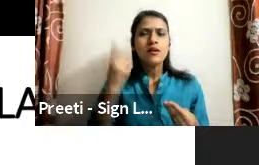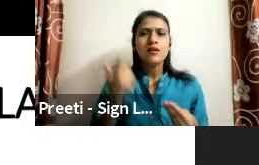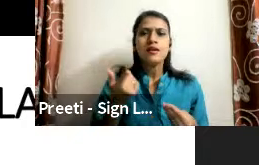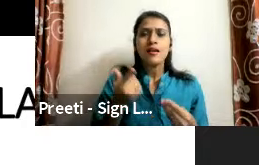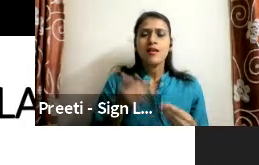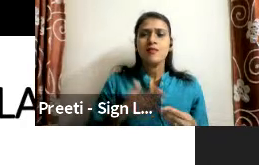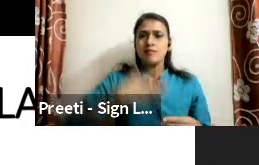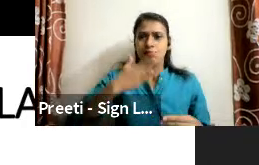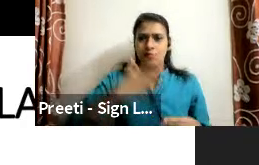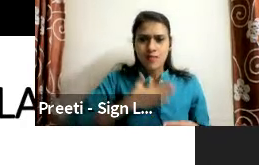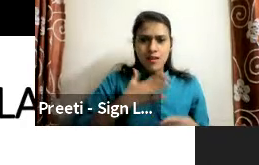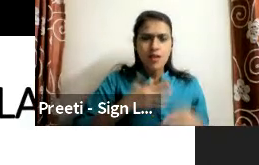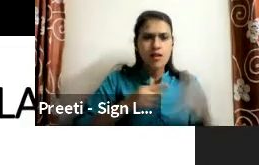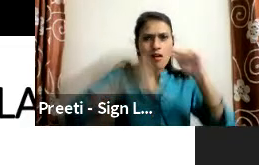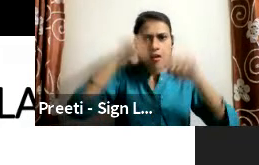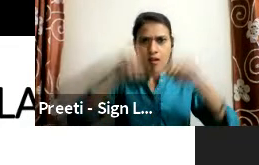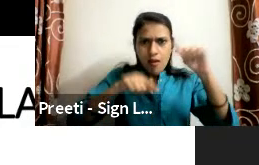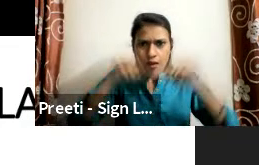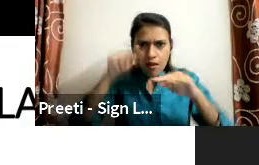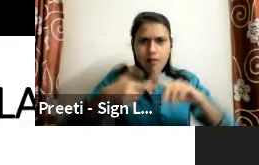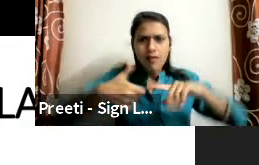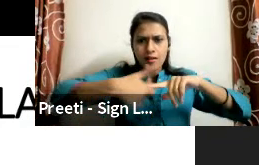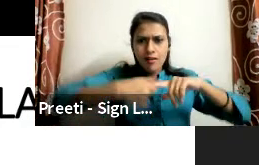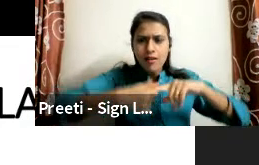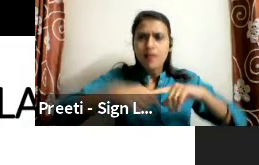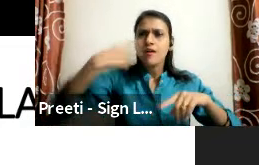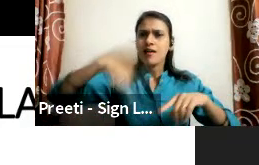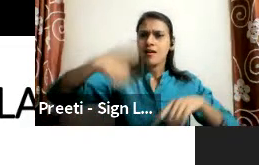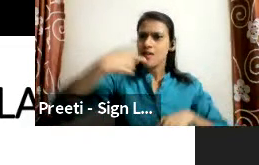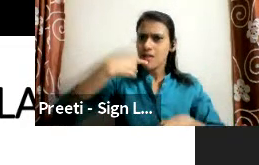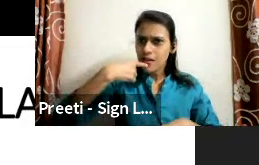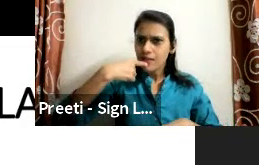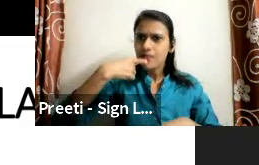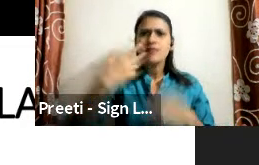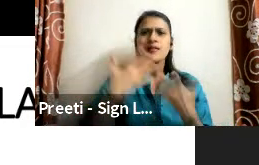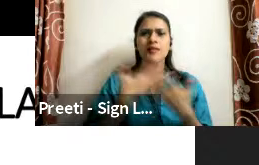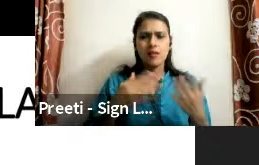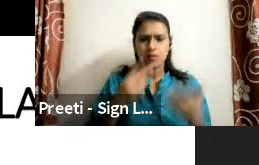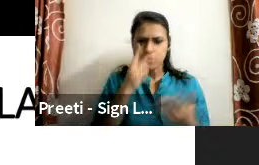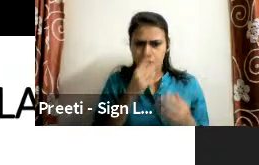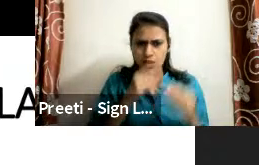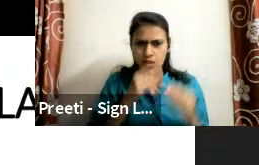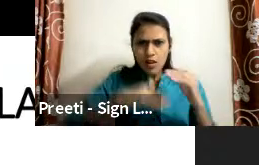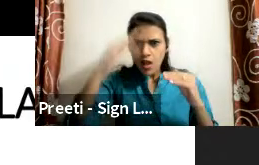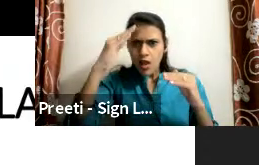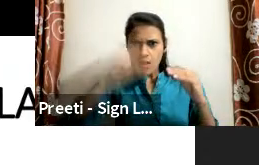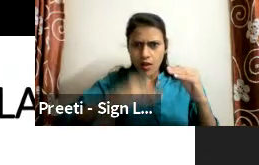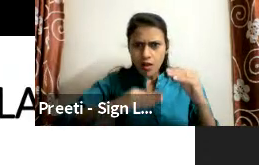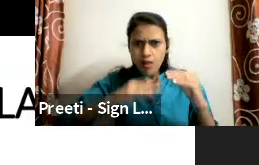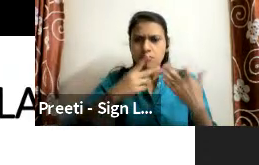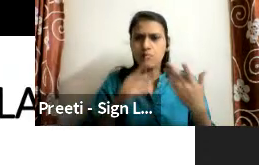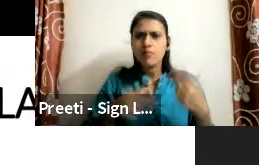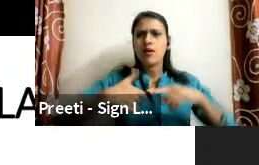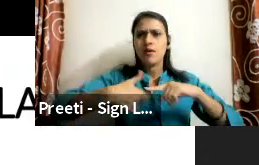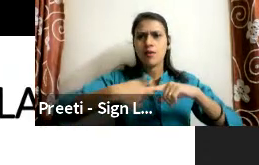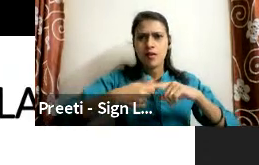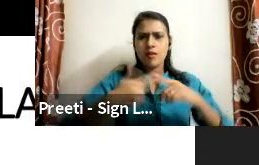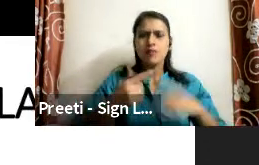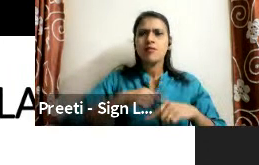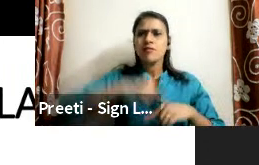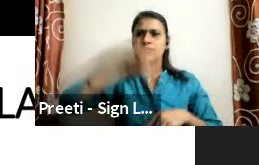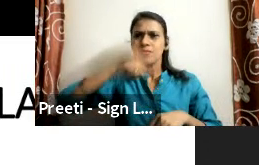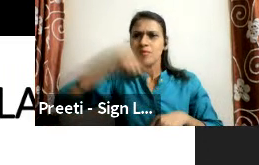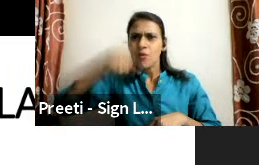levels to be done. Just simple temperature with a thermometer and your pulse rate or respiratory